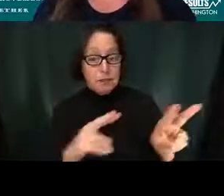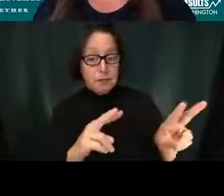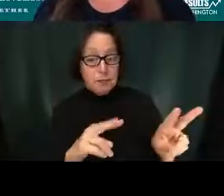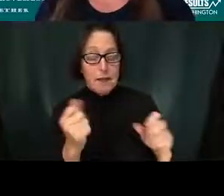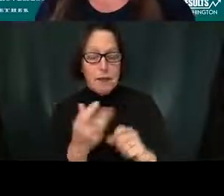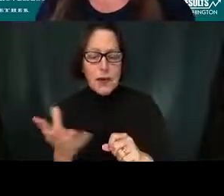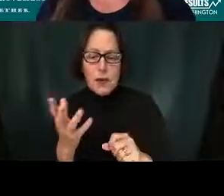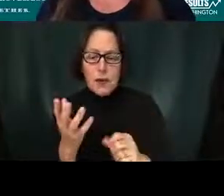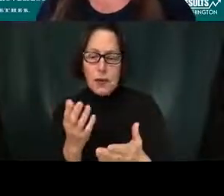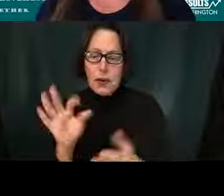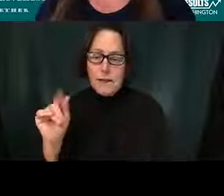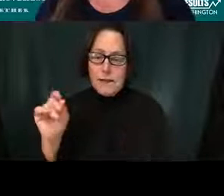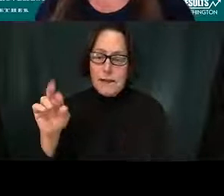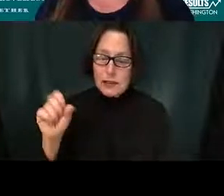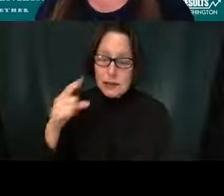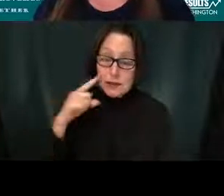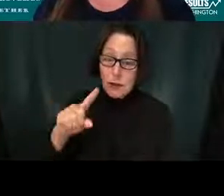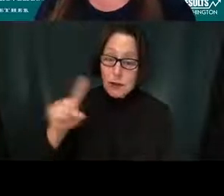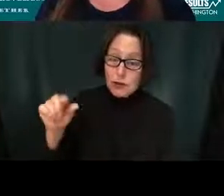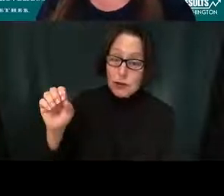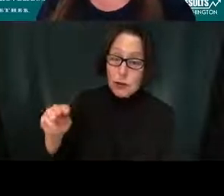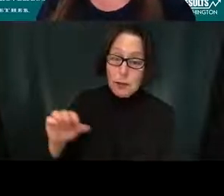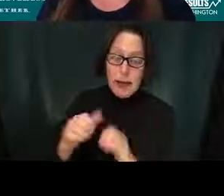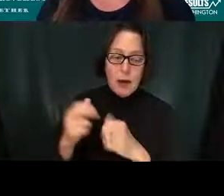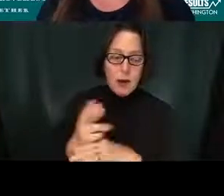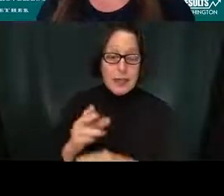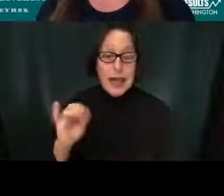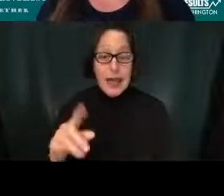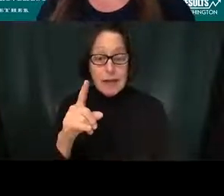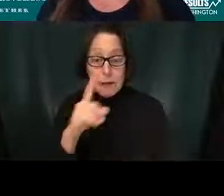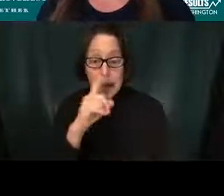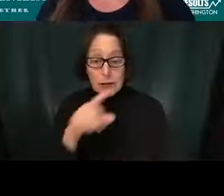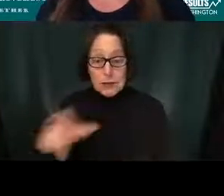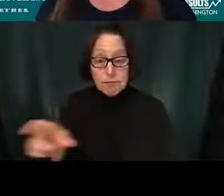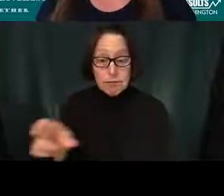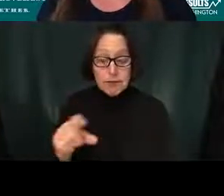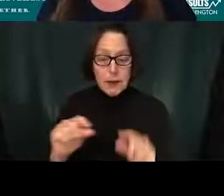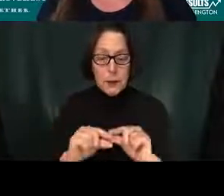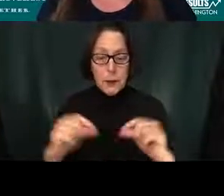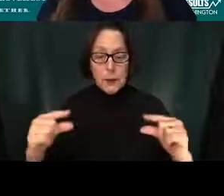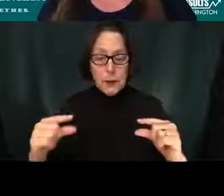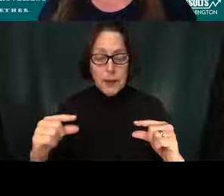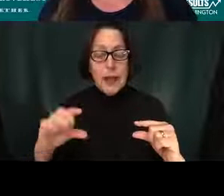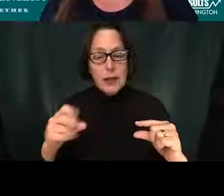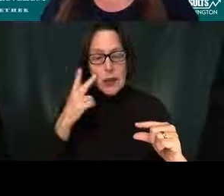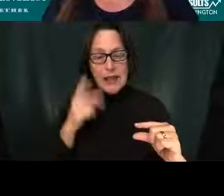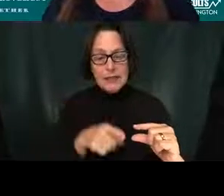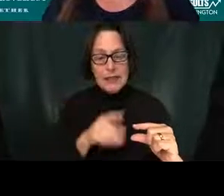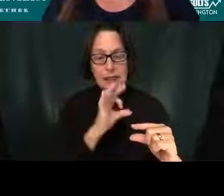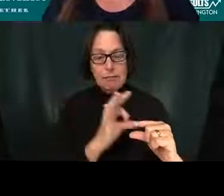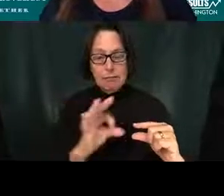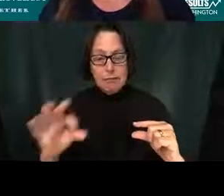different features in Zoom and how we'll use them. If you move your mouse, the toolbar will appear and you can see icons for the